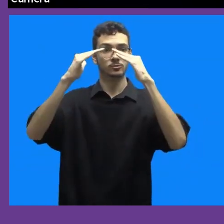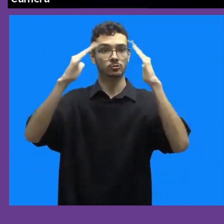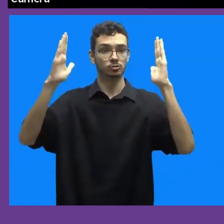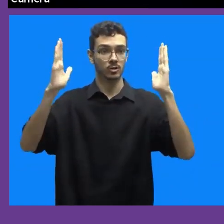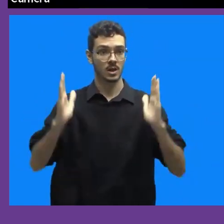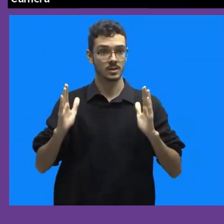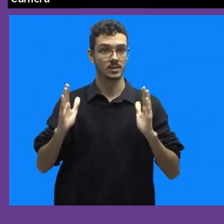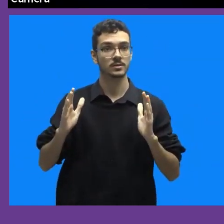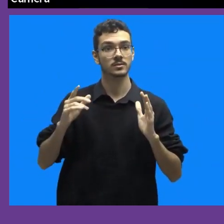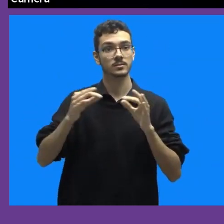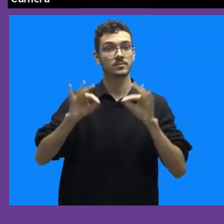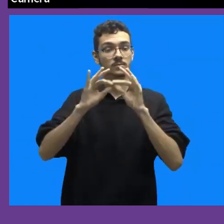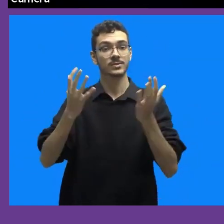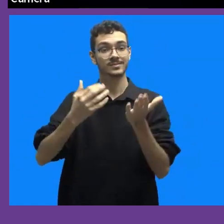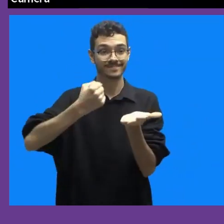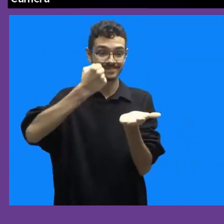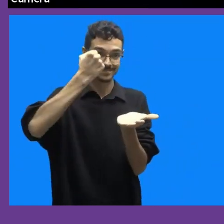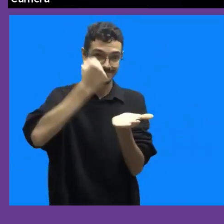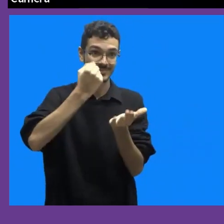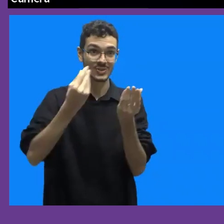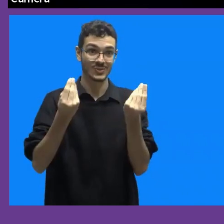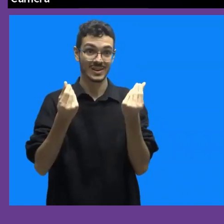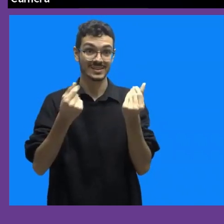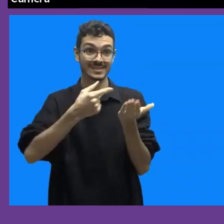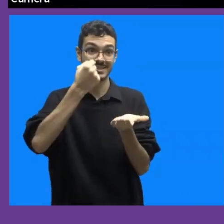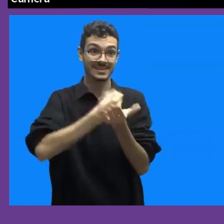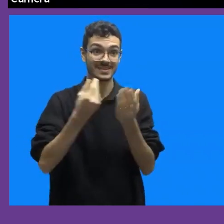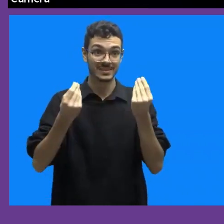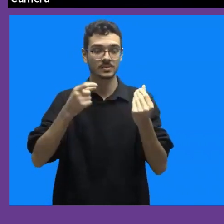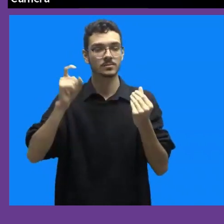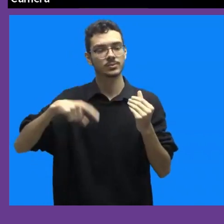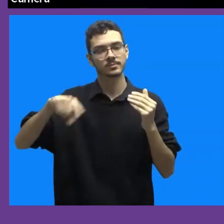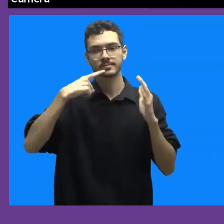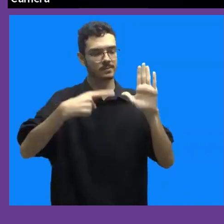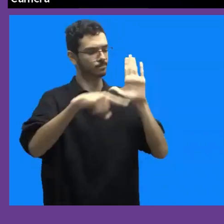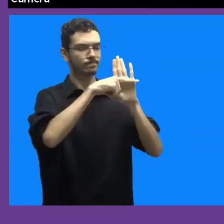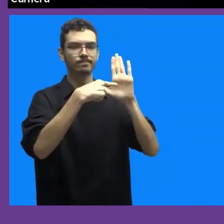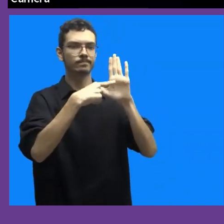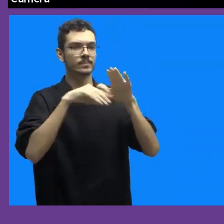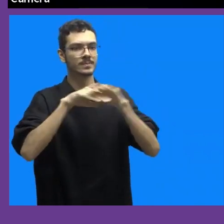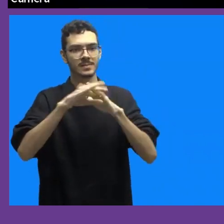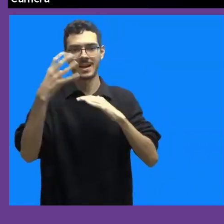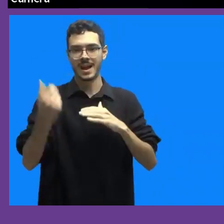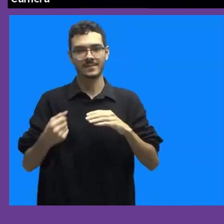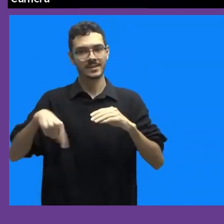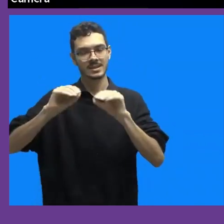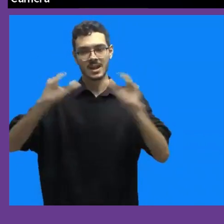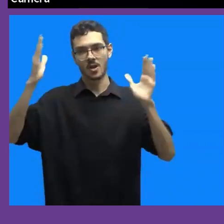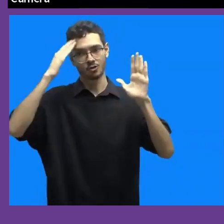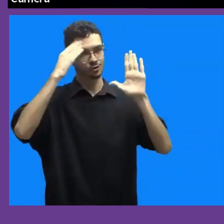Policymakers are encouraged to continue providing robust, structured support at both national and European